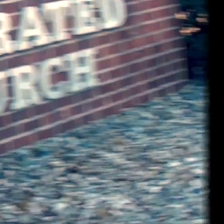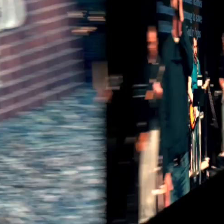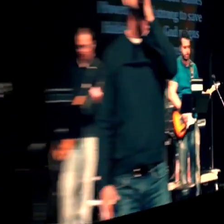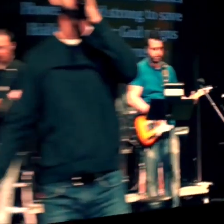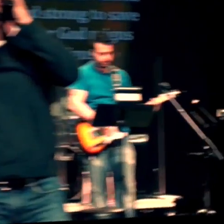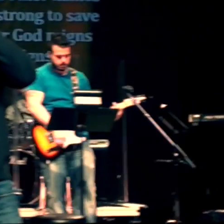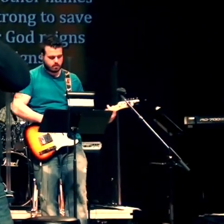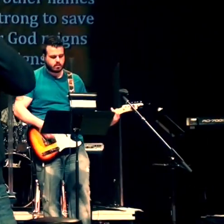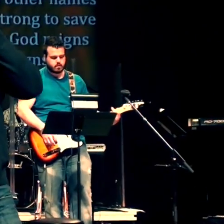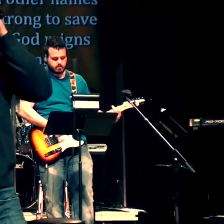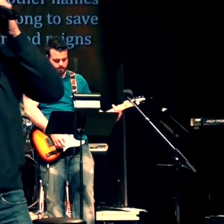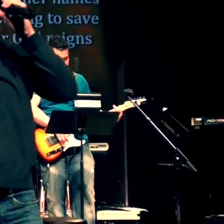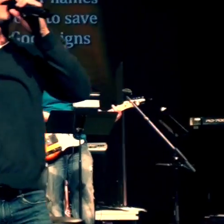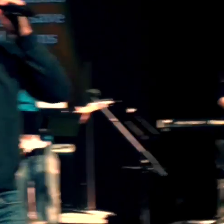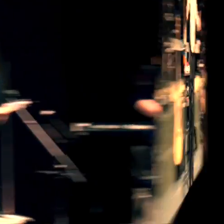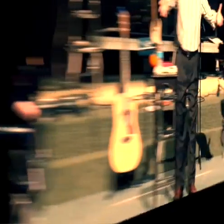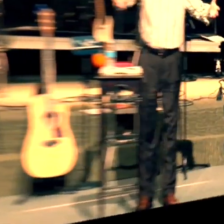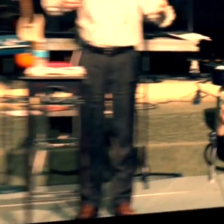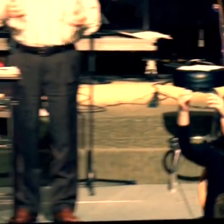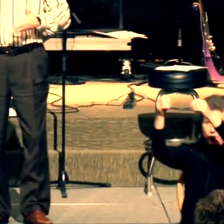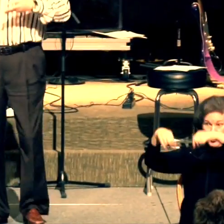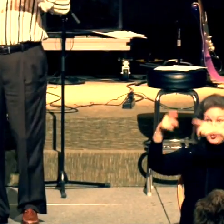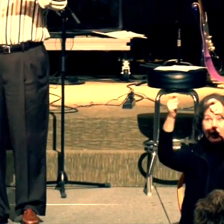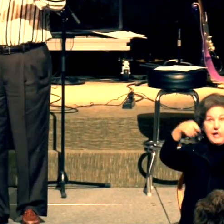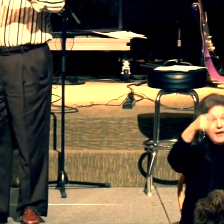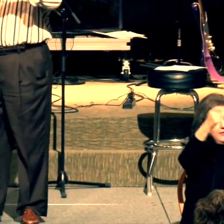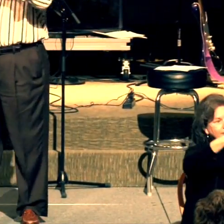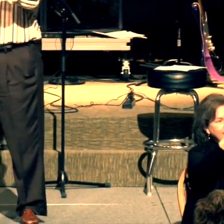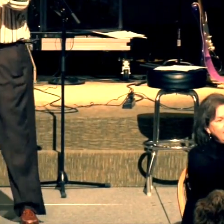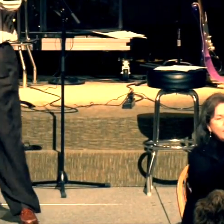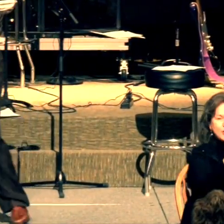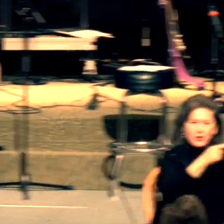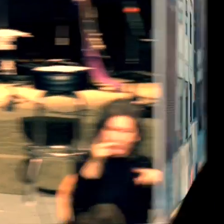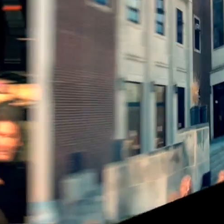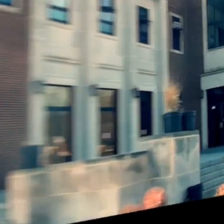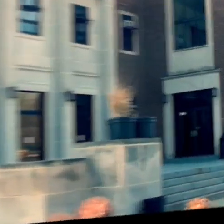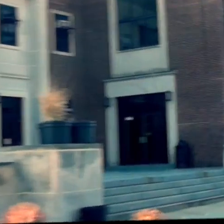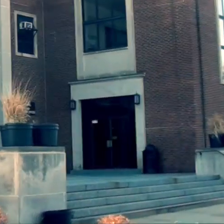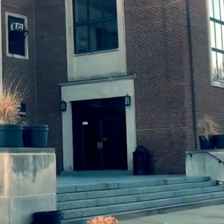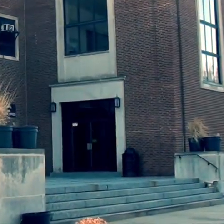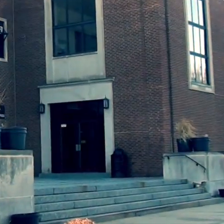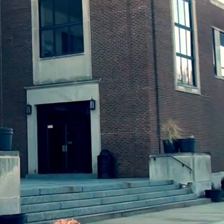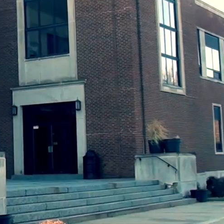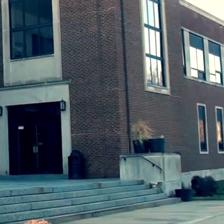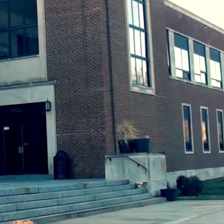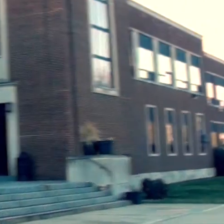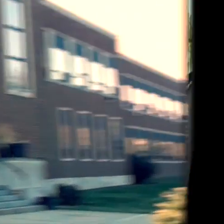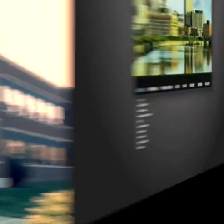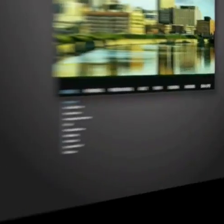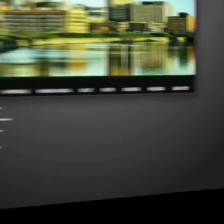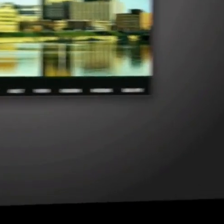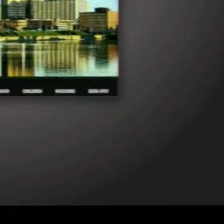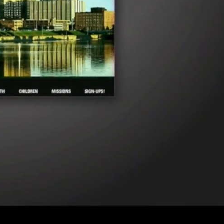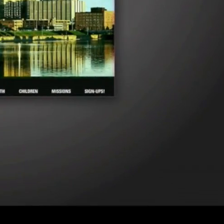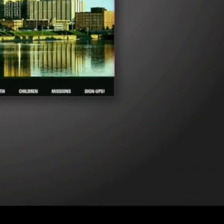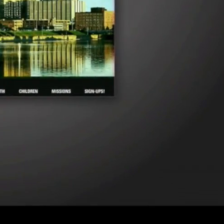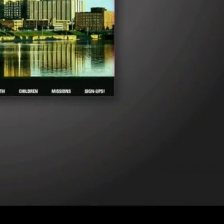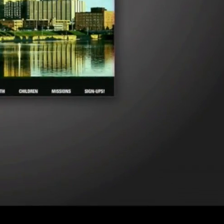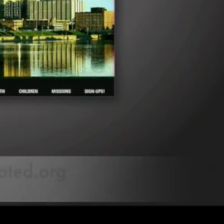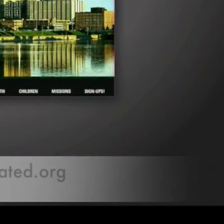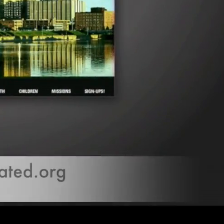Welcome to First Federated Church's online video podcast of this week's sermon. First Federated Church is based out of Des Moines,